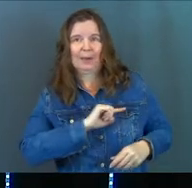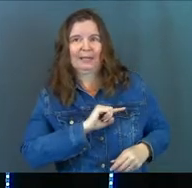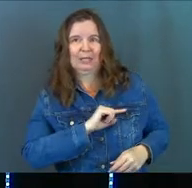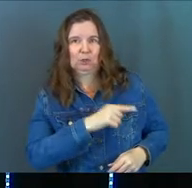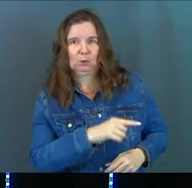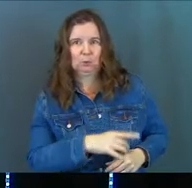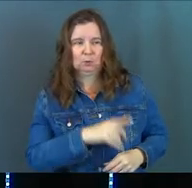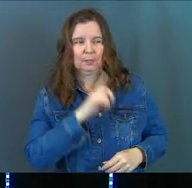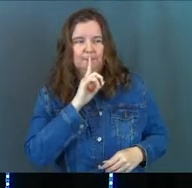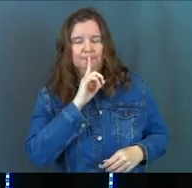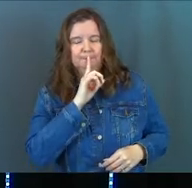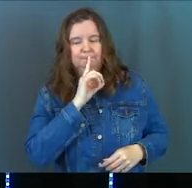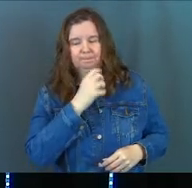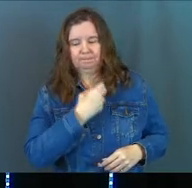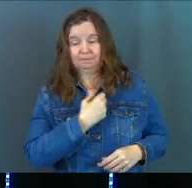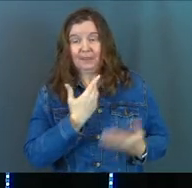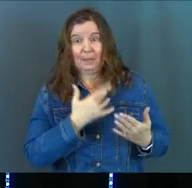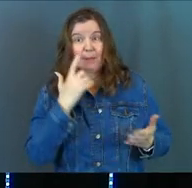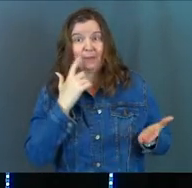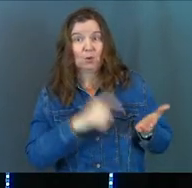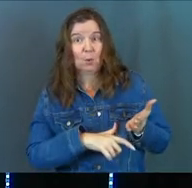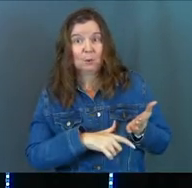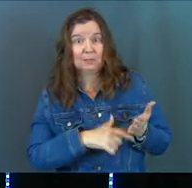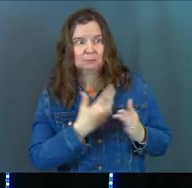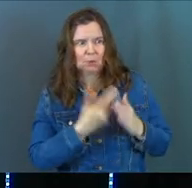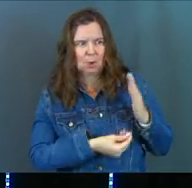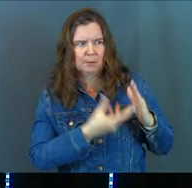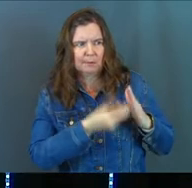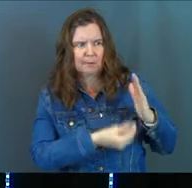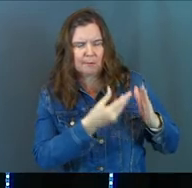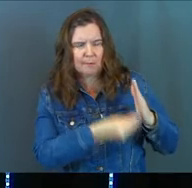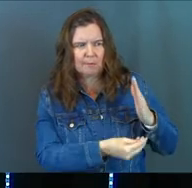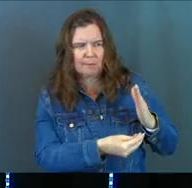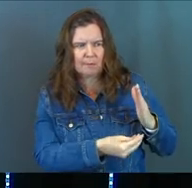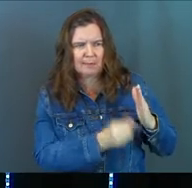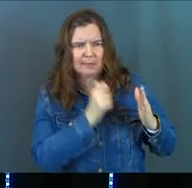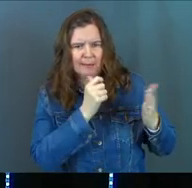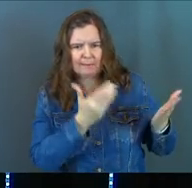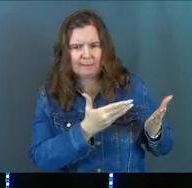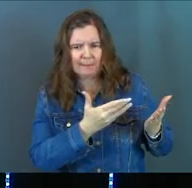you. They may have noticed, but they're not going to make a big deal